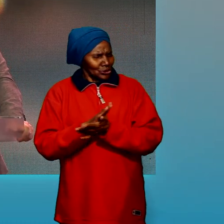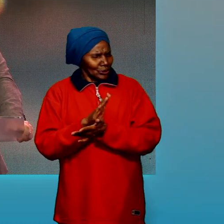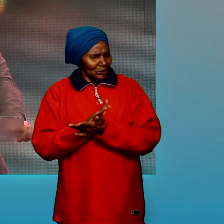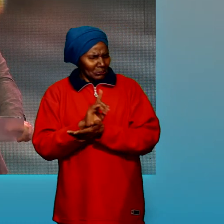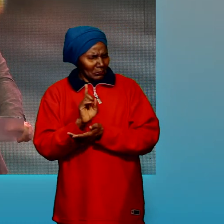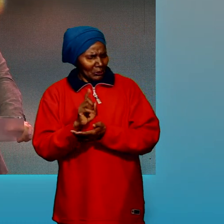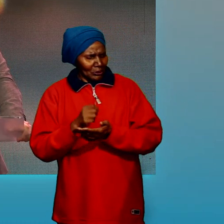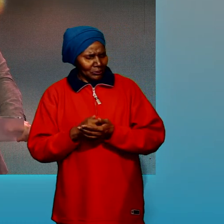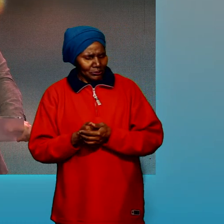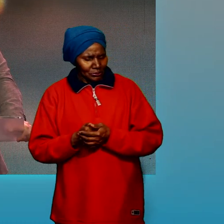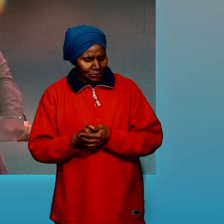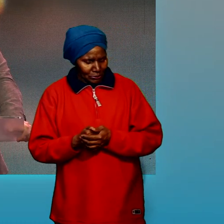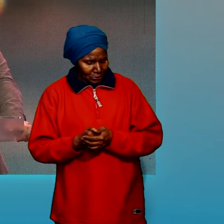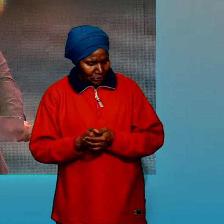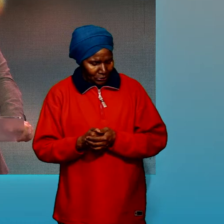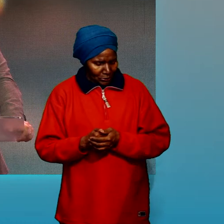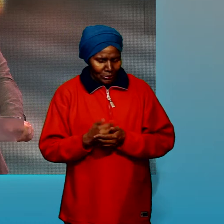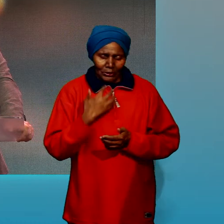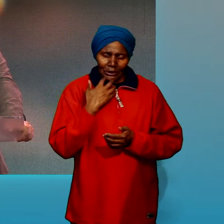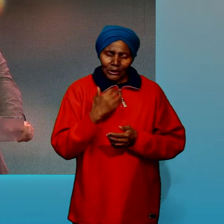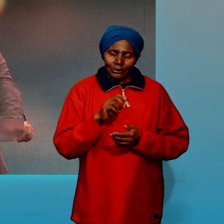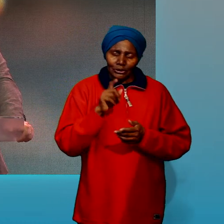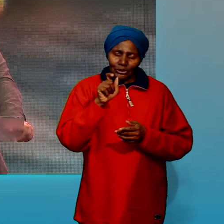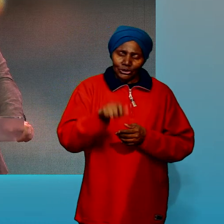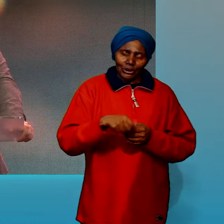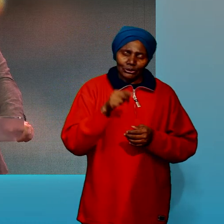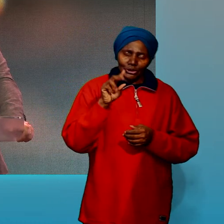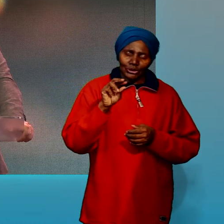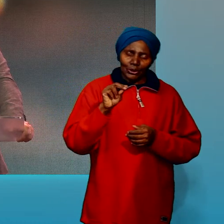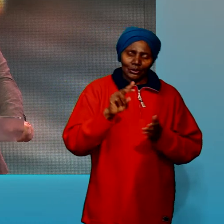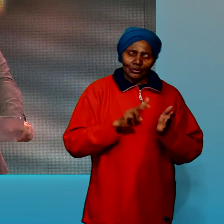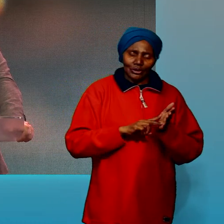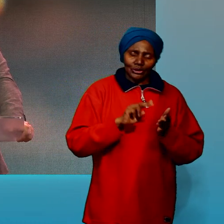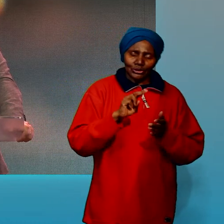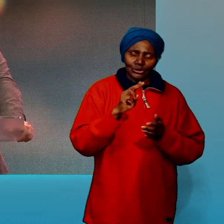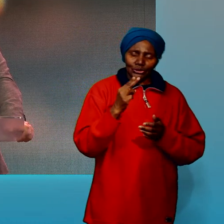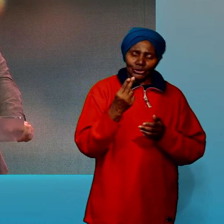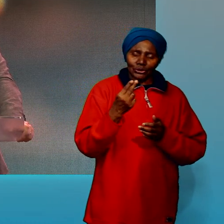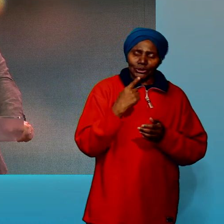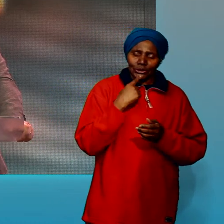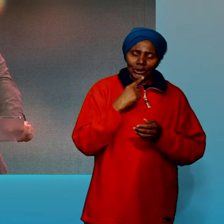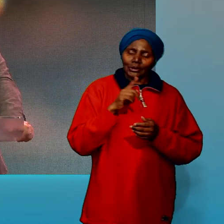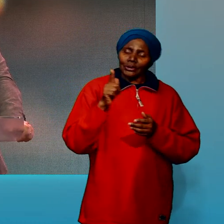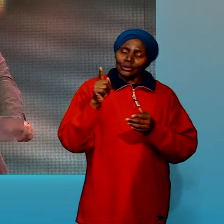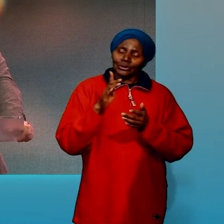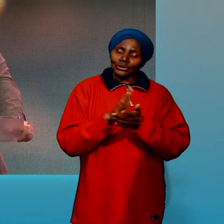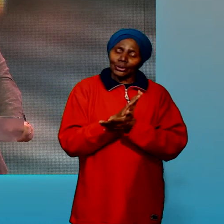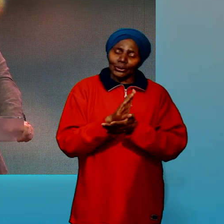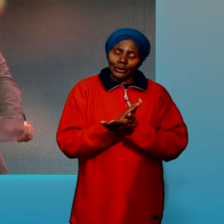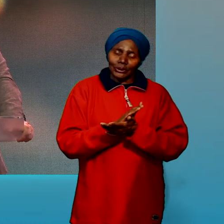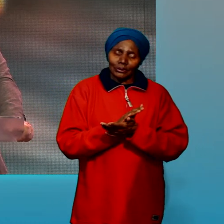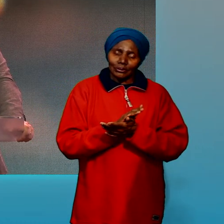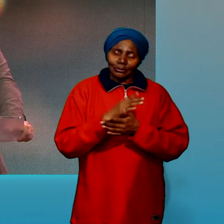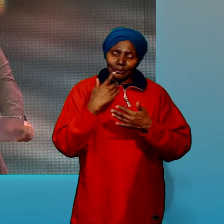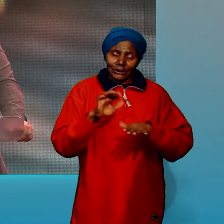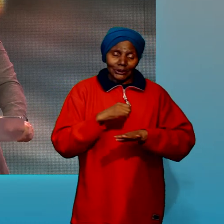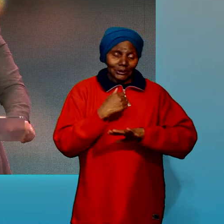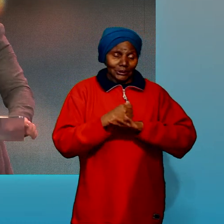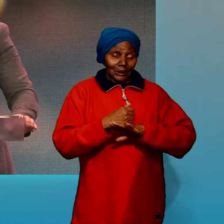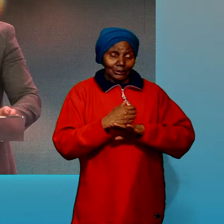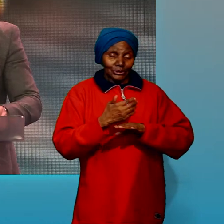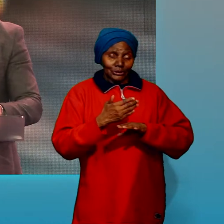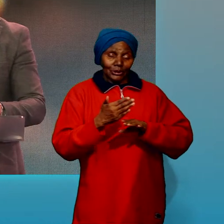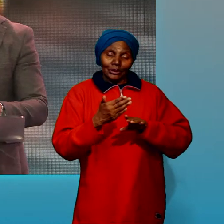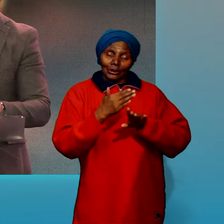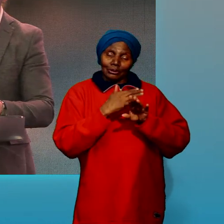As I read in Hebrews 12, verse 2, "For the joy set before him, he